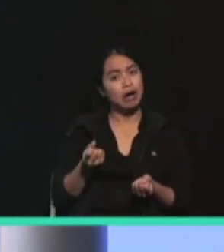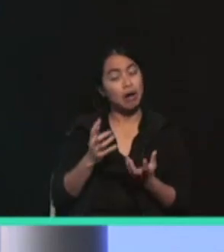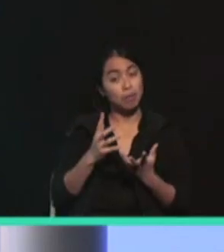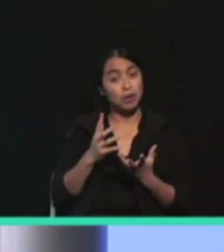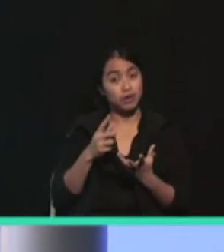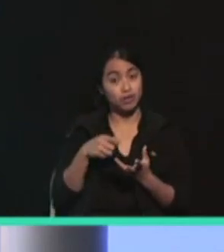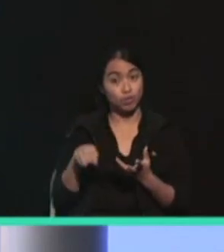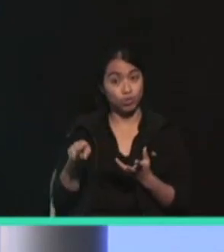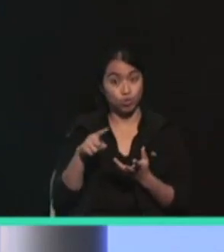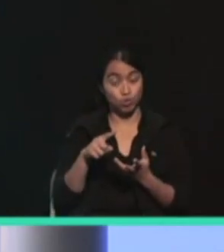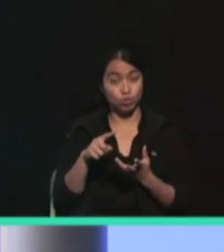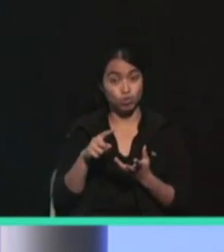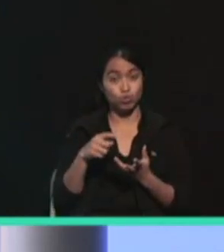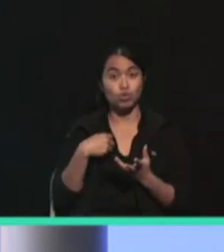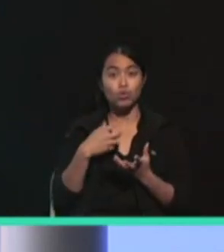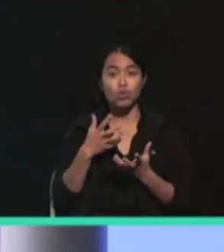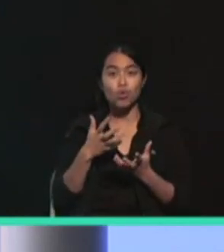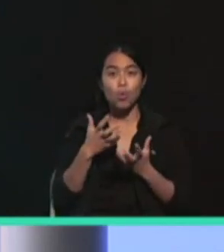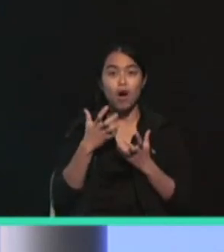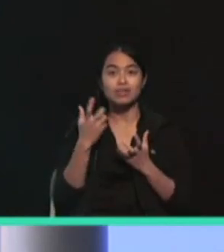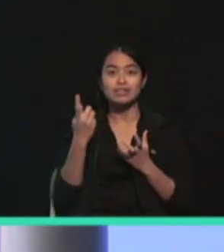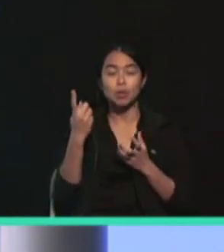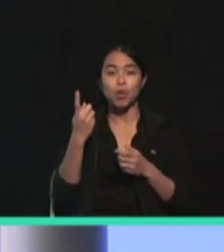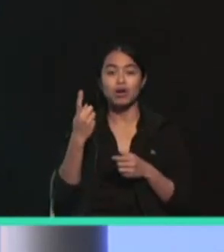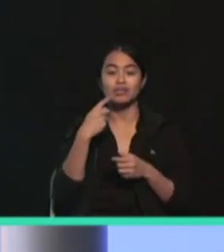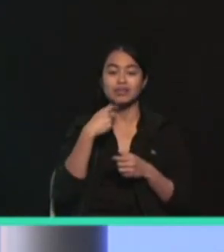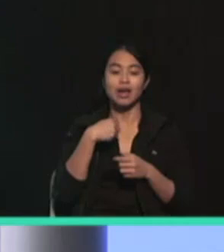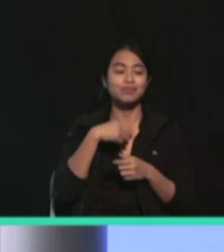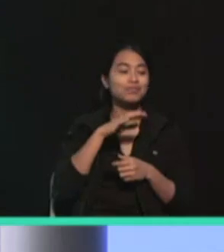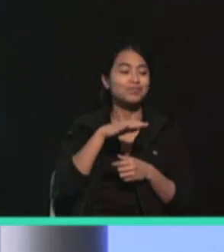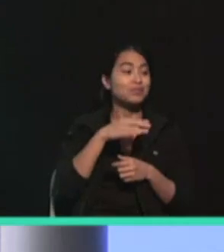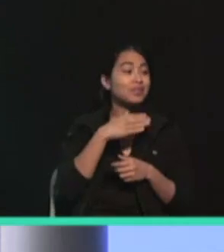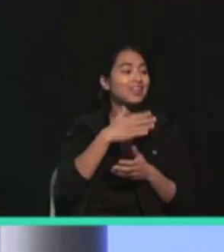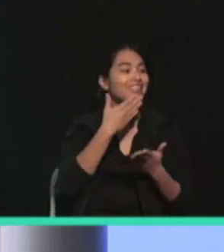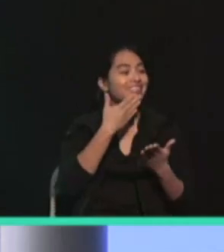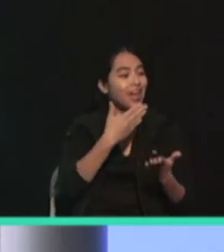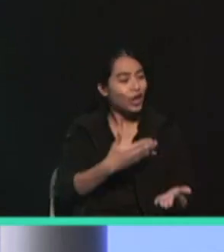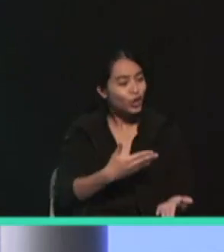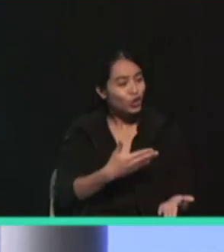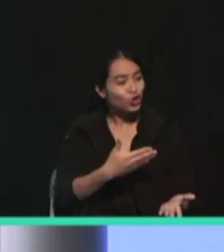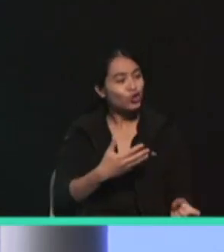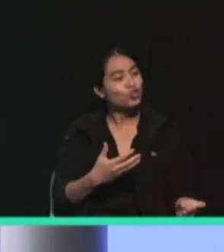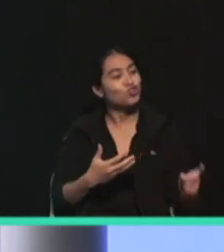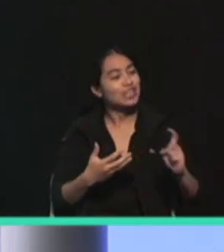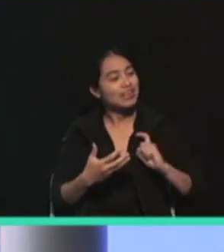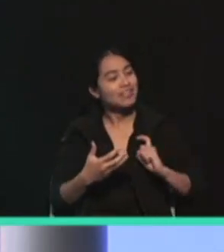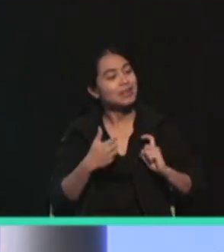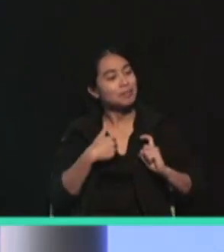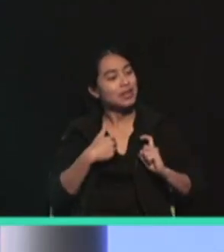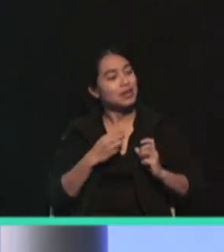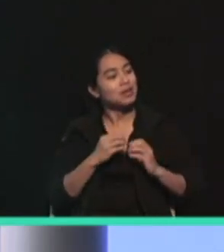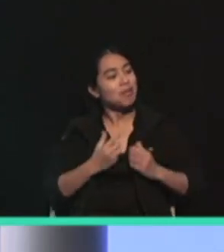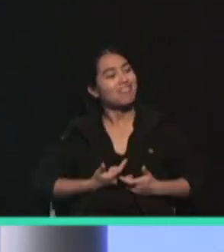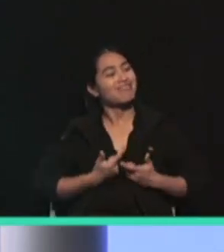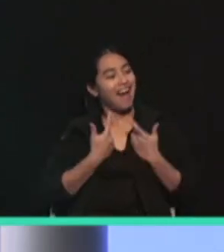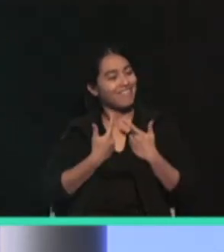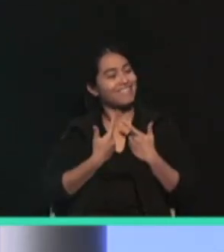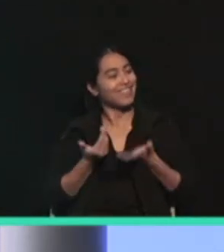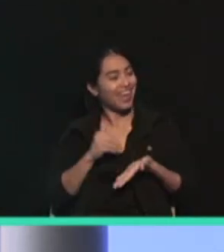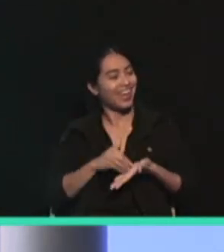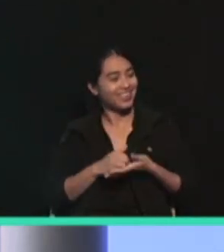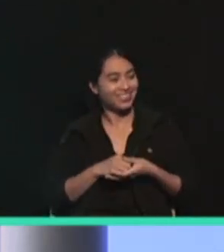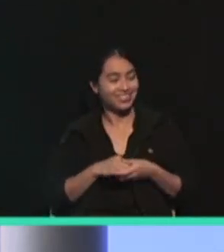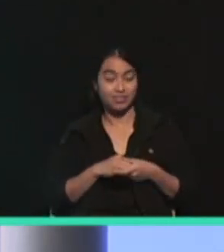love to have somebody say to us, "Thank you for giving me my life back again."